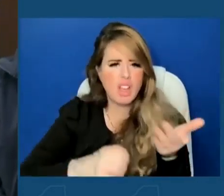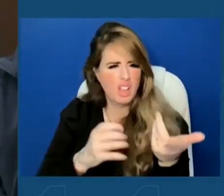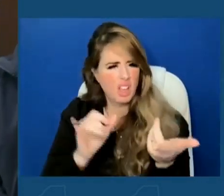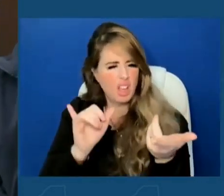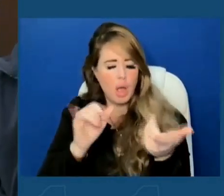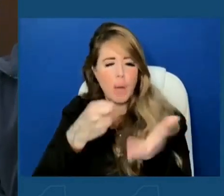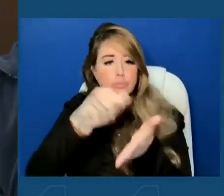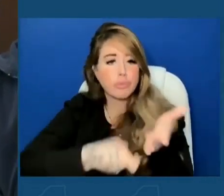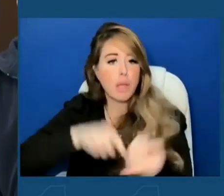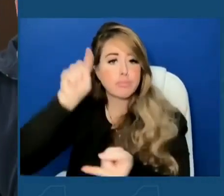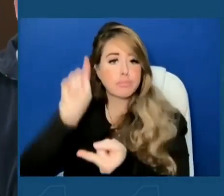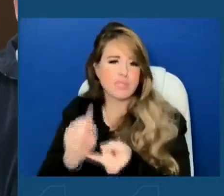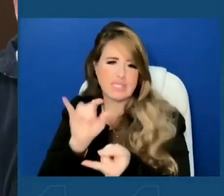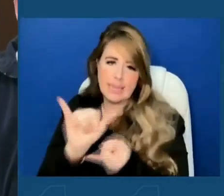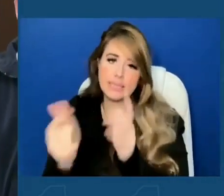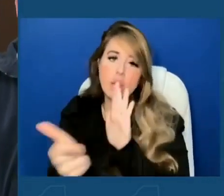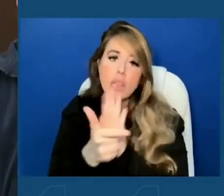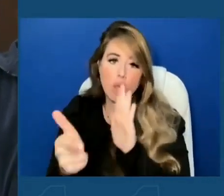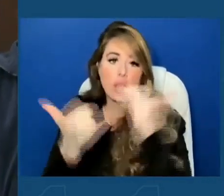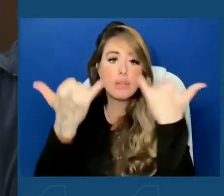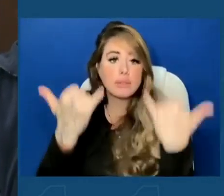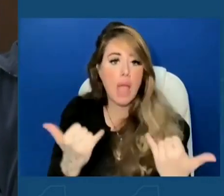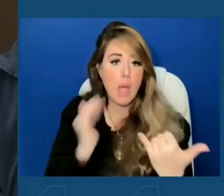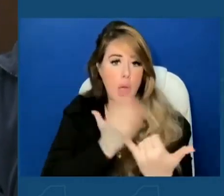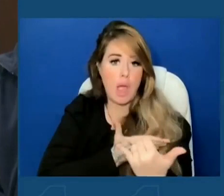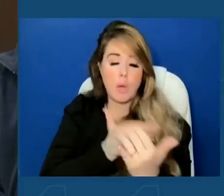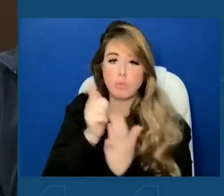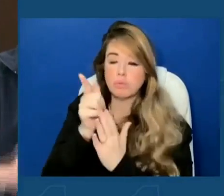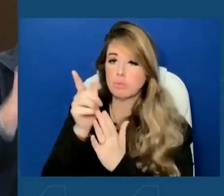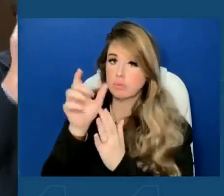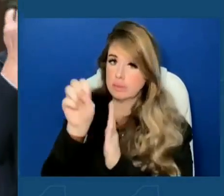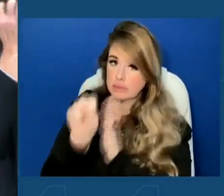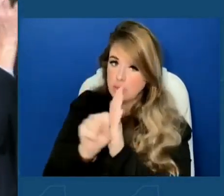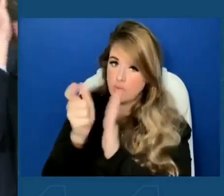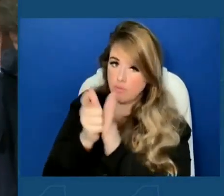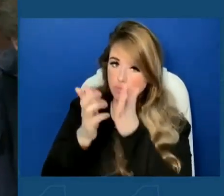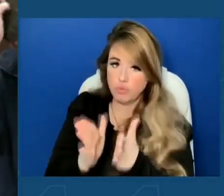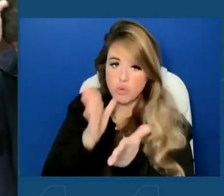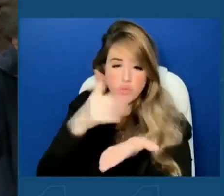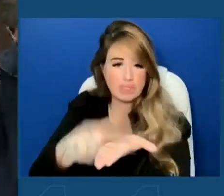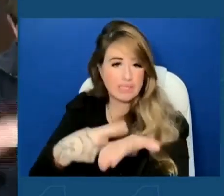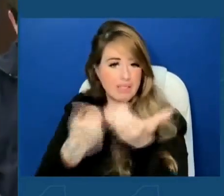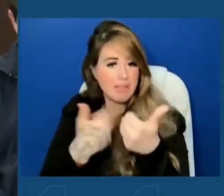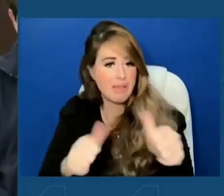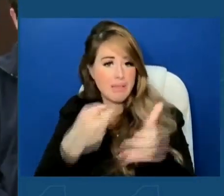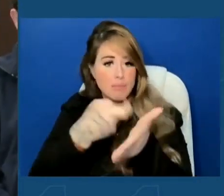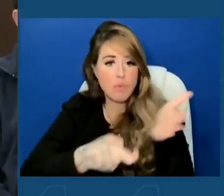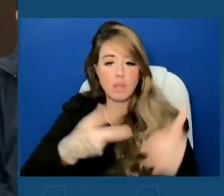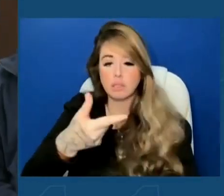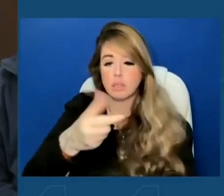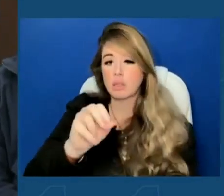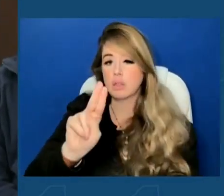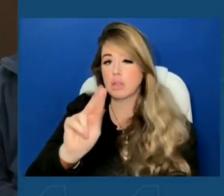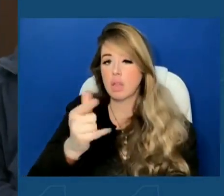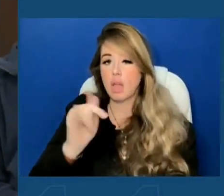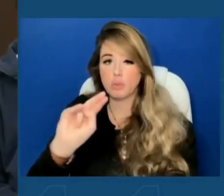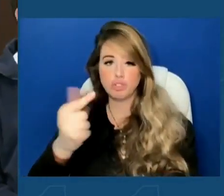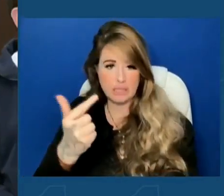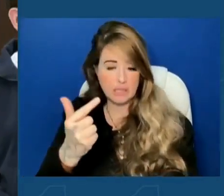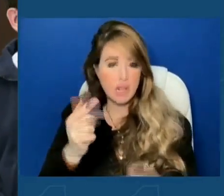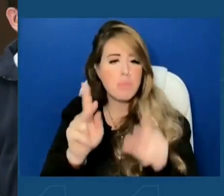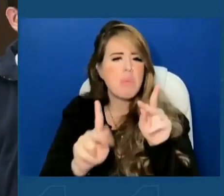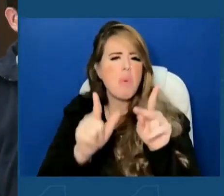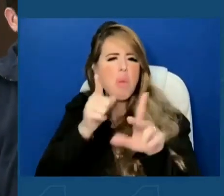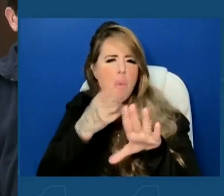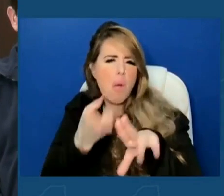state is prepared to investigate any complaints of price gouging, and those who engage in this disgusting